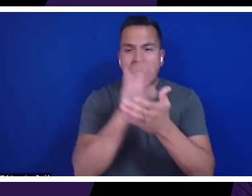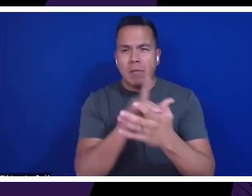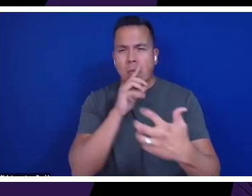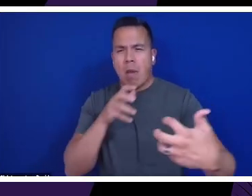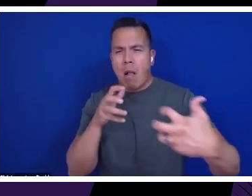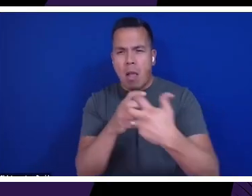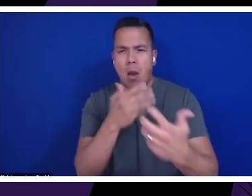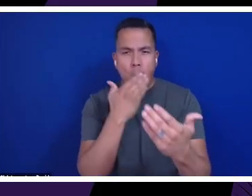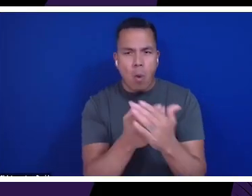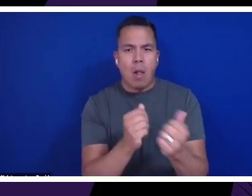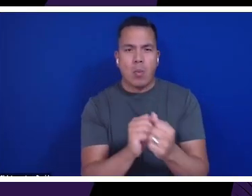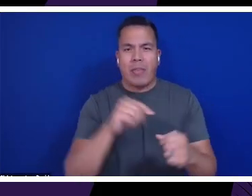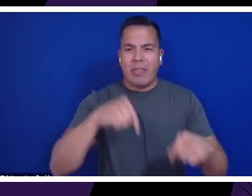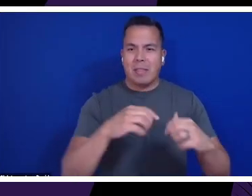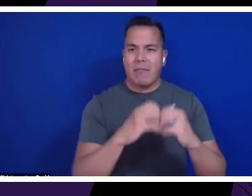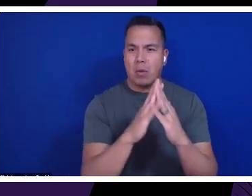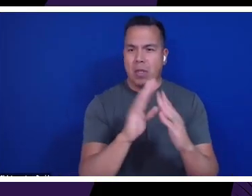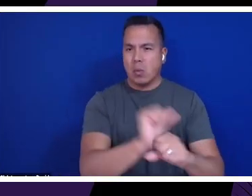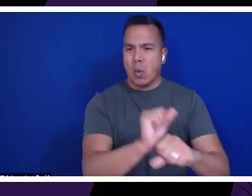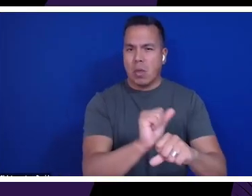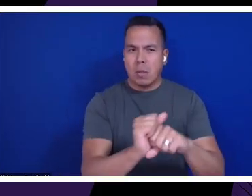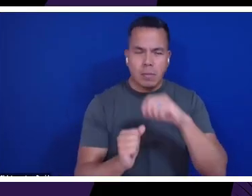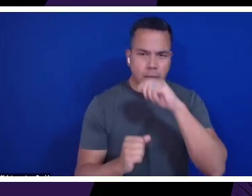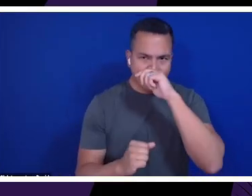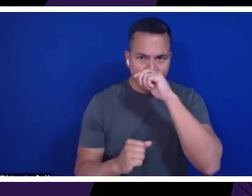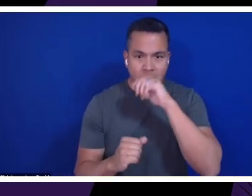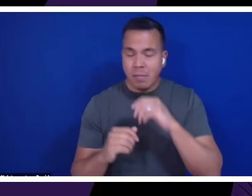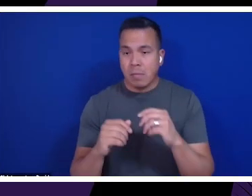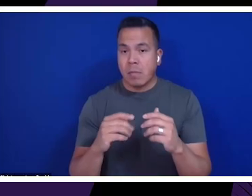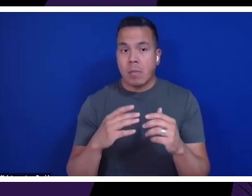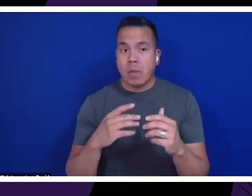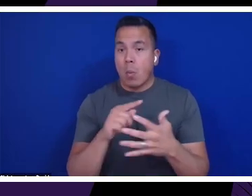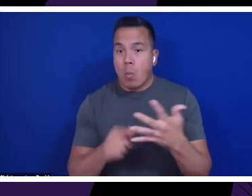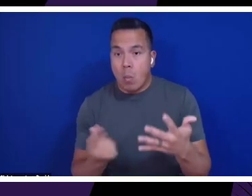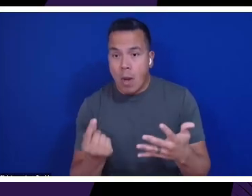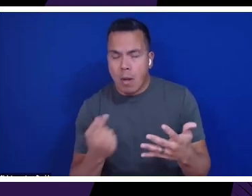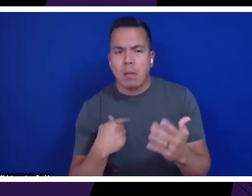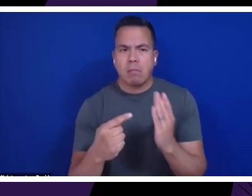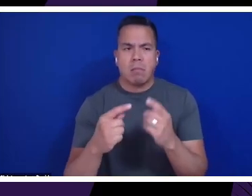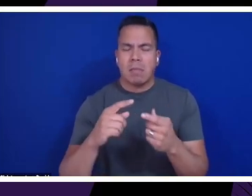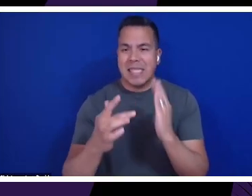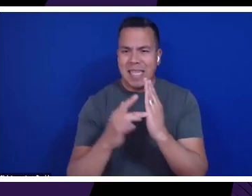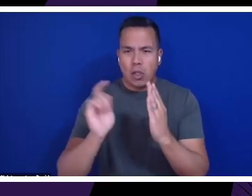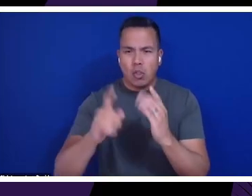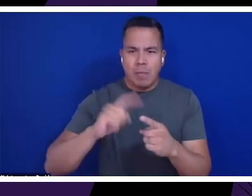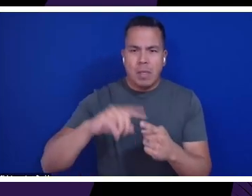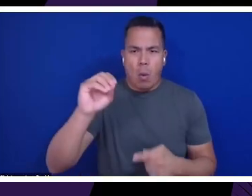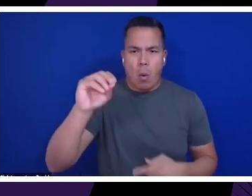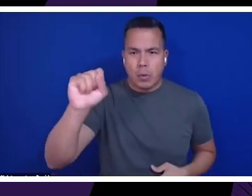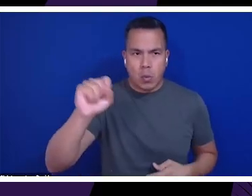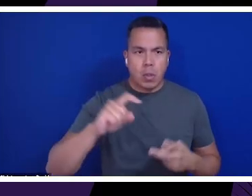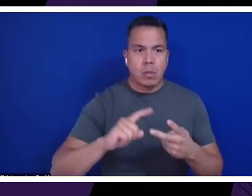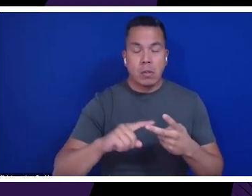work of the foundation, in that tech should be free and open source, facilitating both engineers and artists to